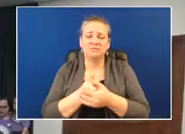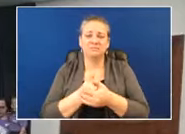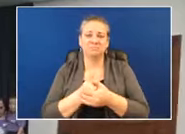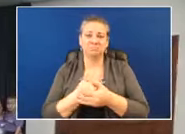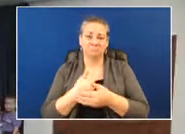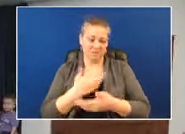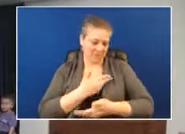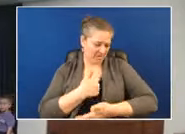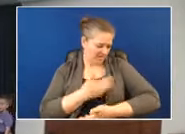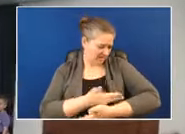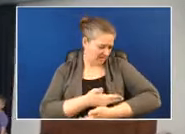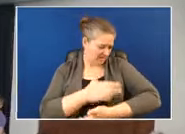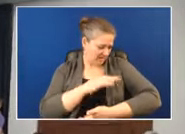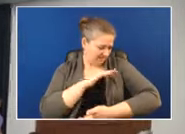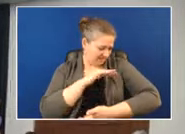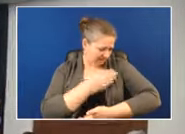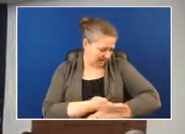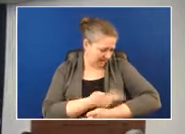corner.